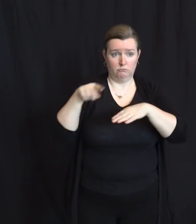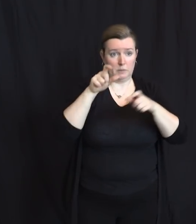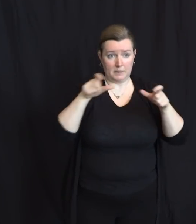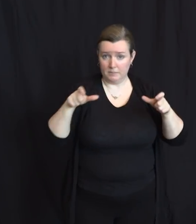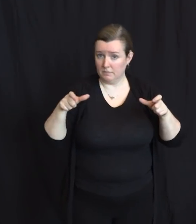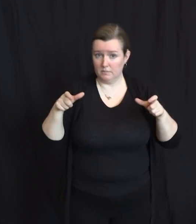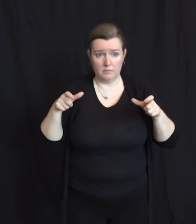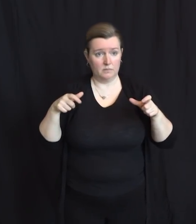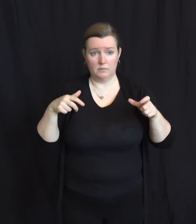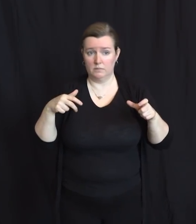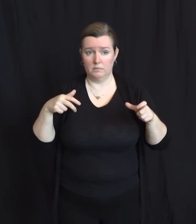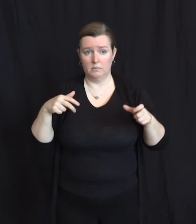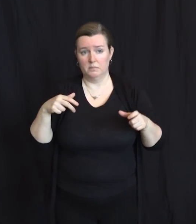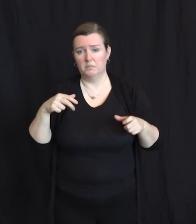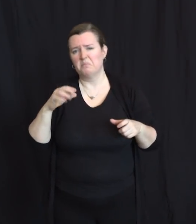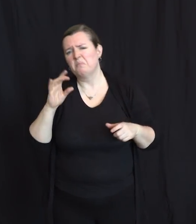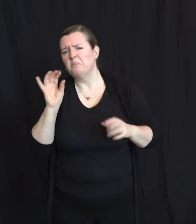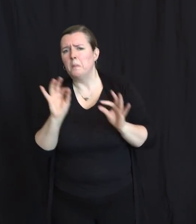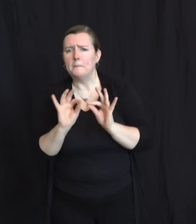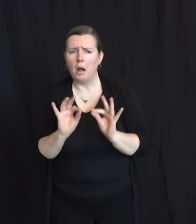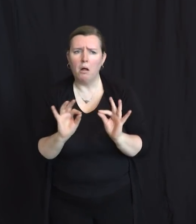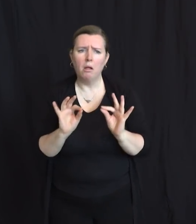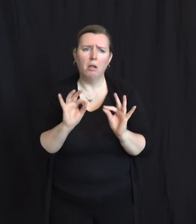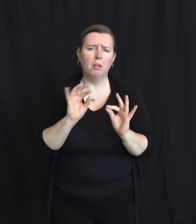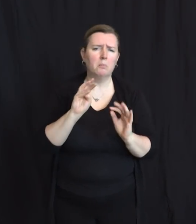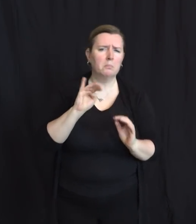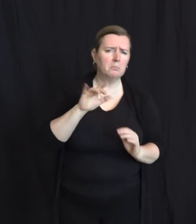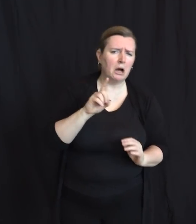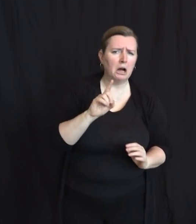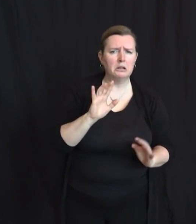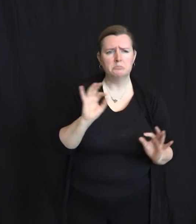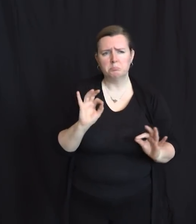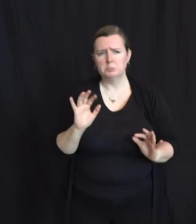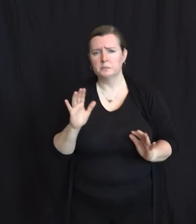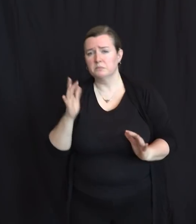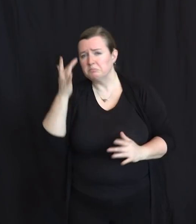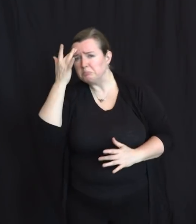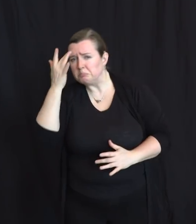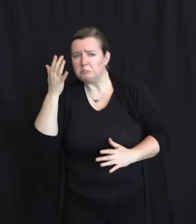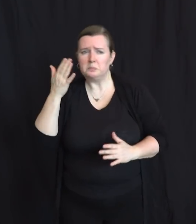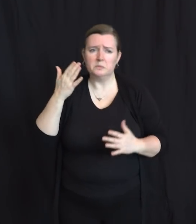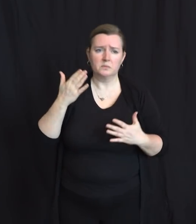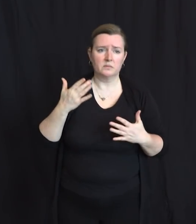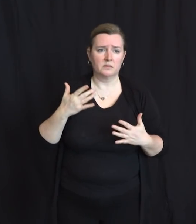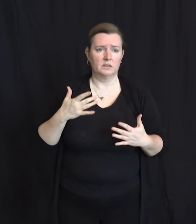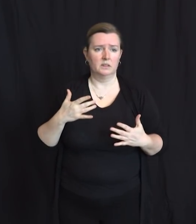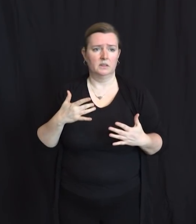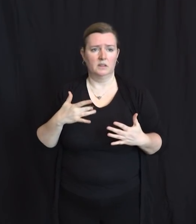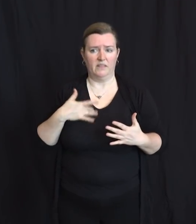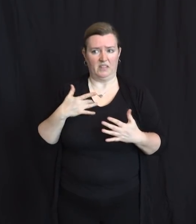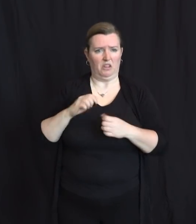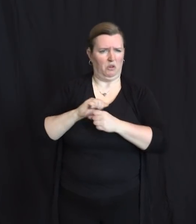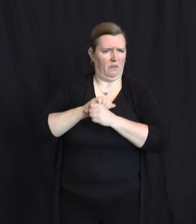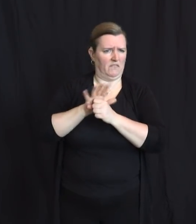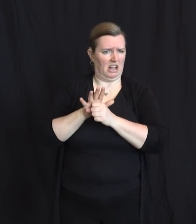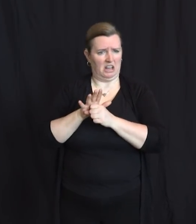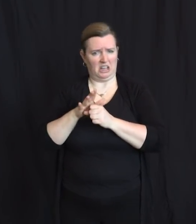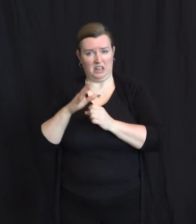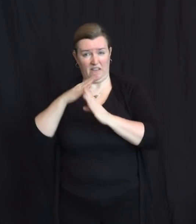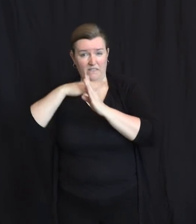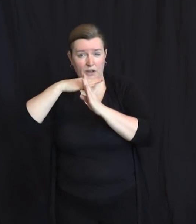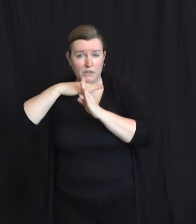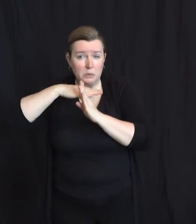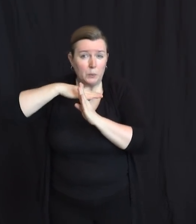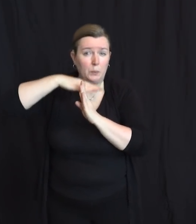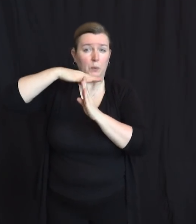even mild symptoms that could be associated with COVID-19, such as fever, cough, tightening